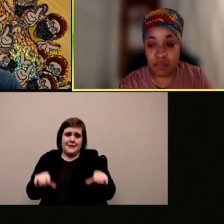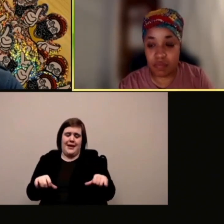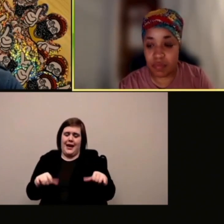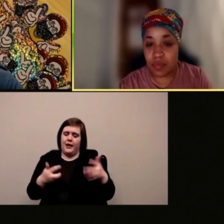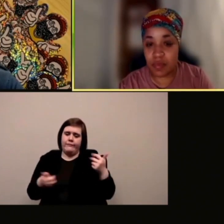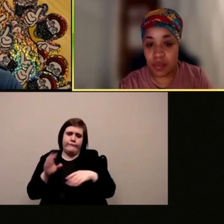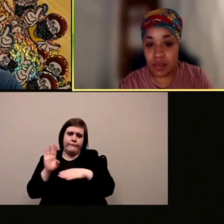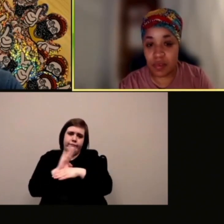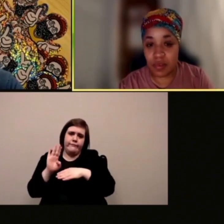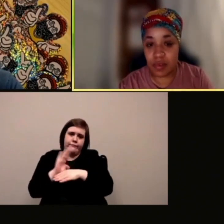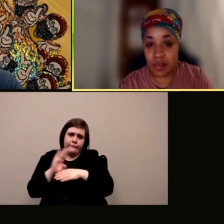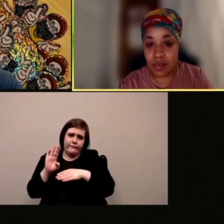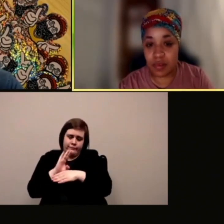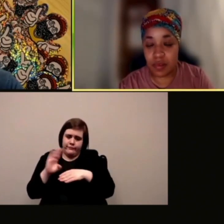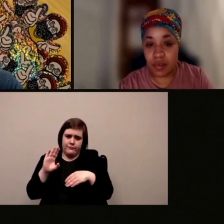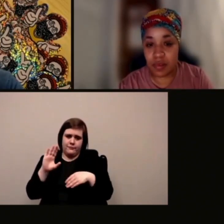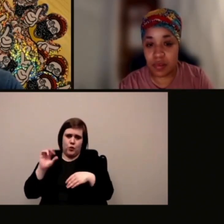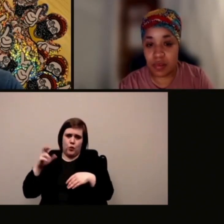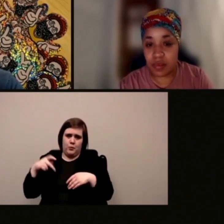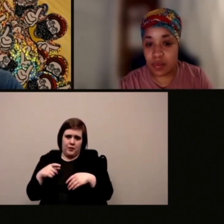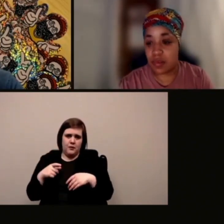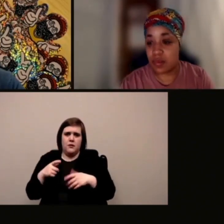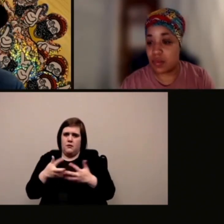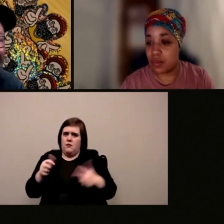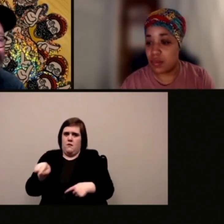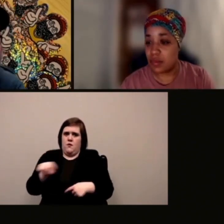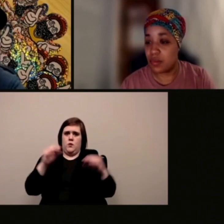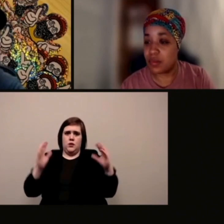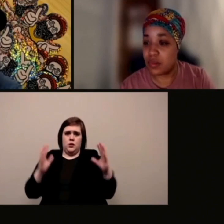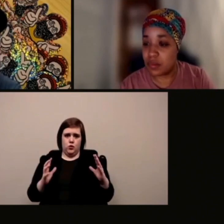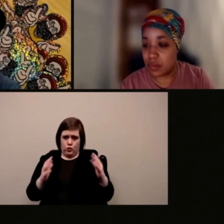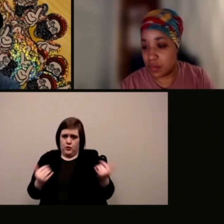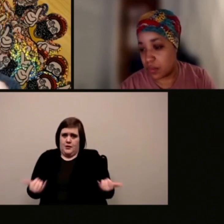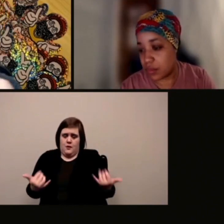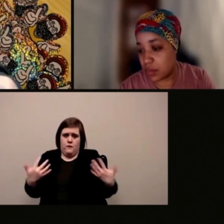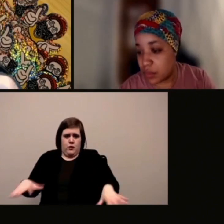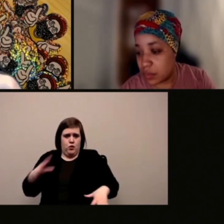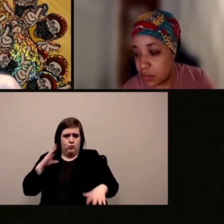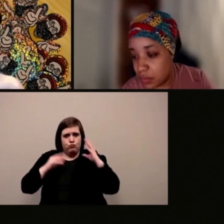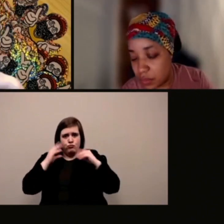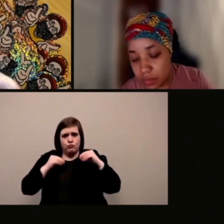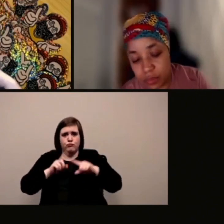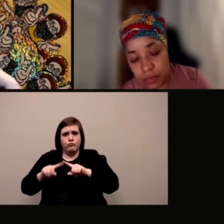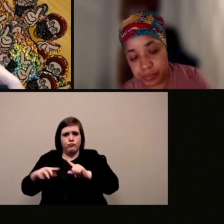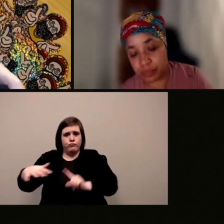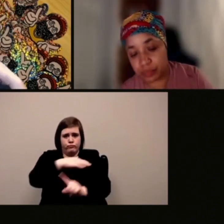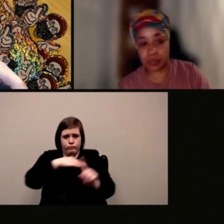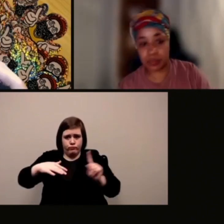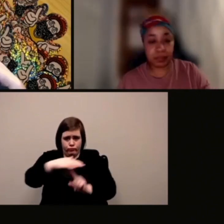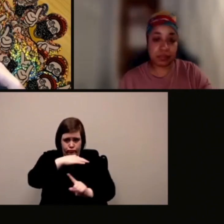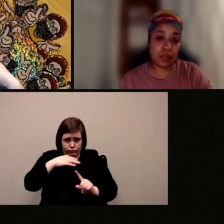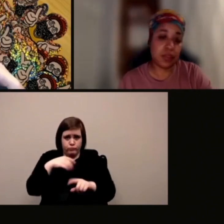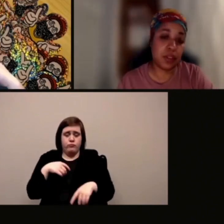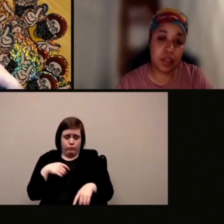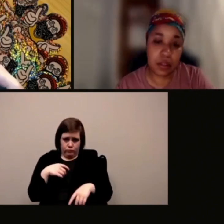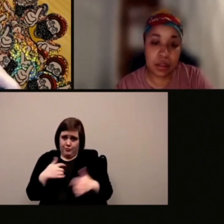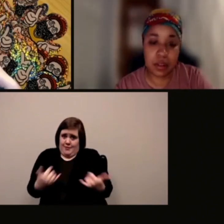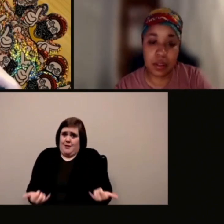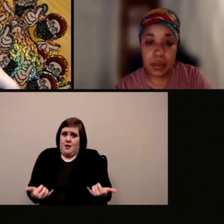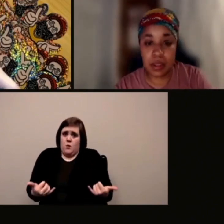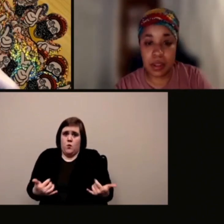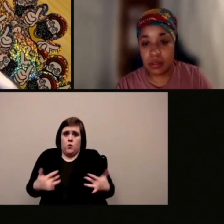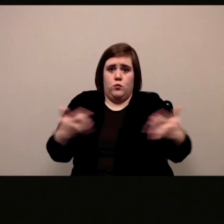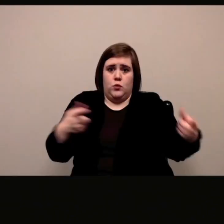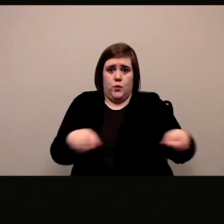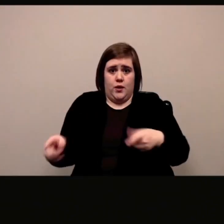know, a lot of us teachers that are coming in now have worked in a different environment and are coming into what's going on now.